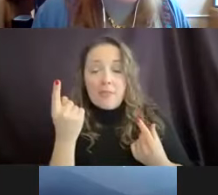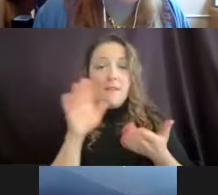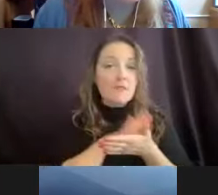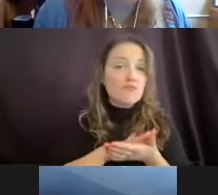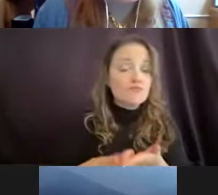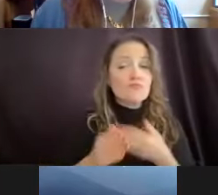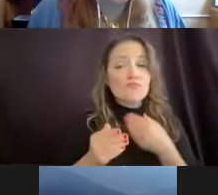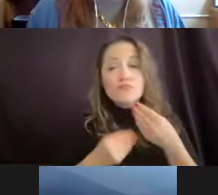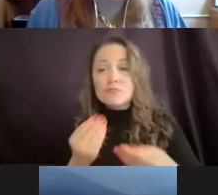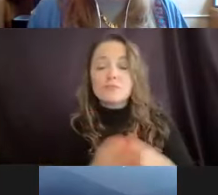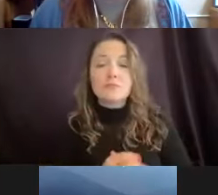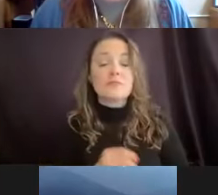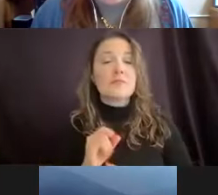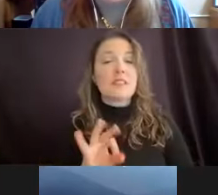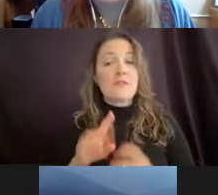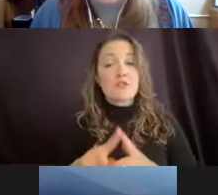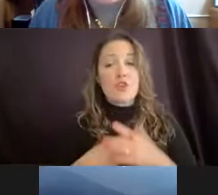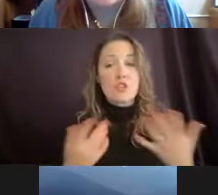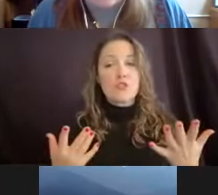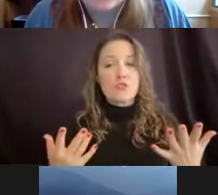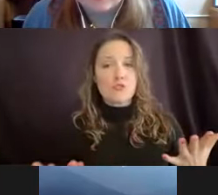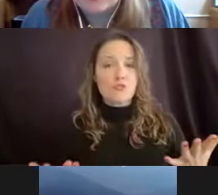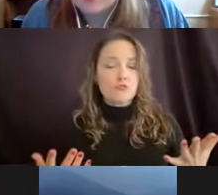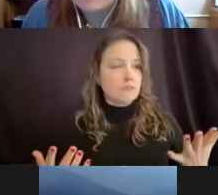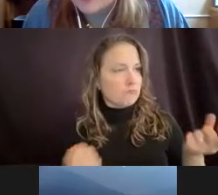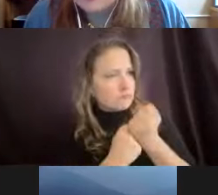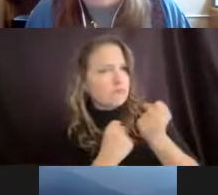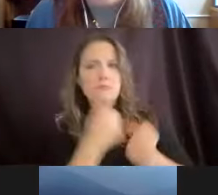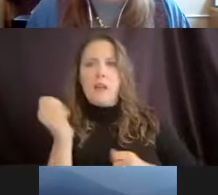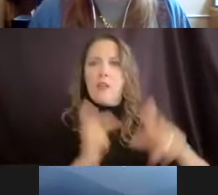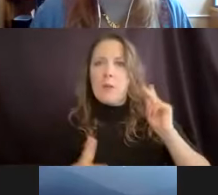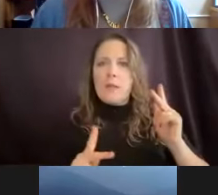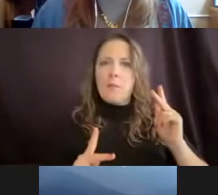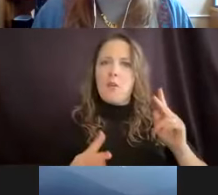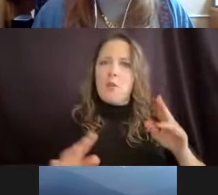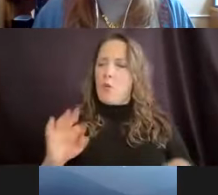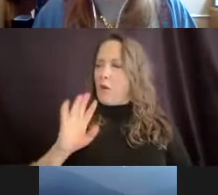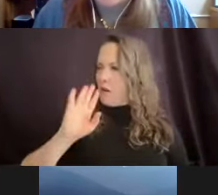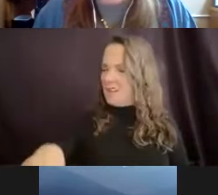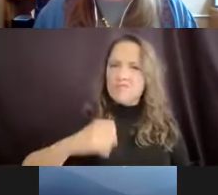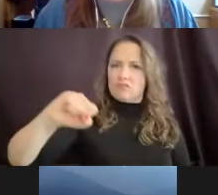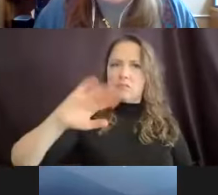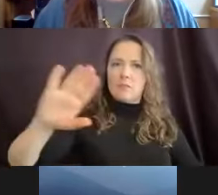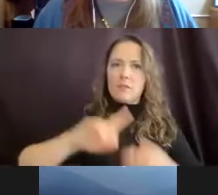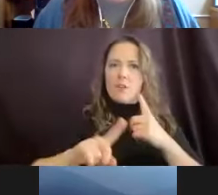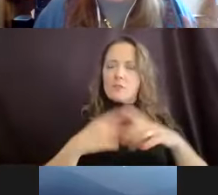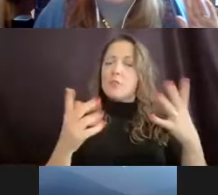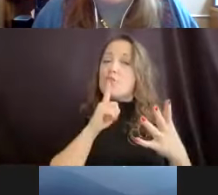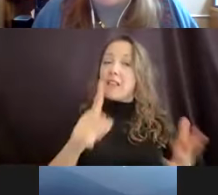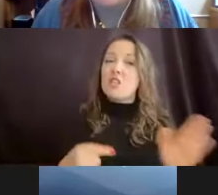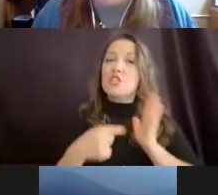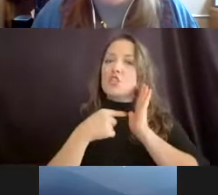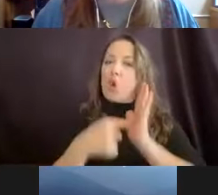starting to stand up for other people in front of their friends, or if they're really showing a